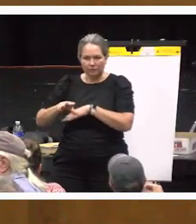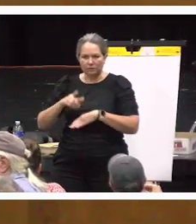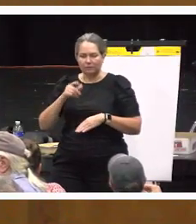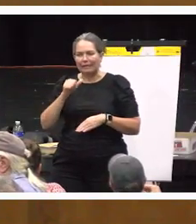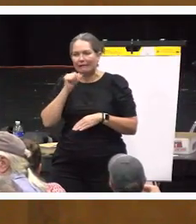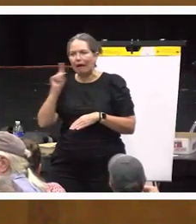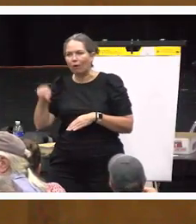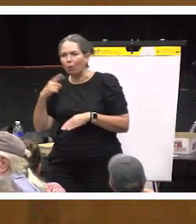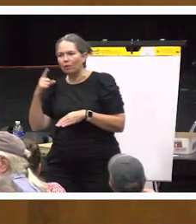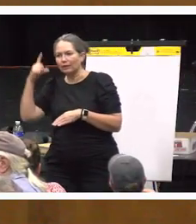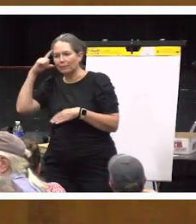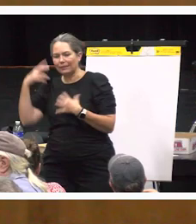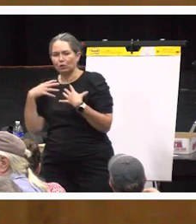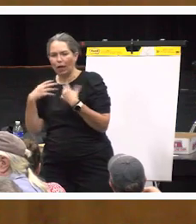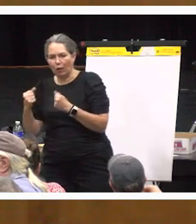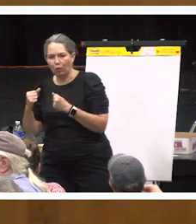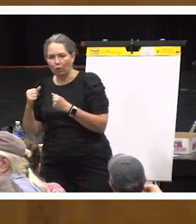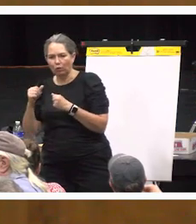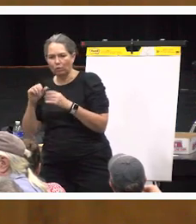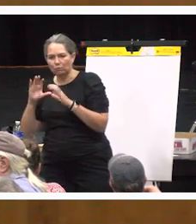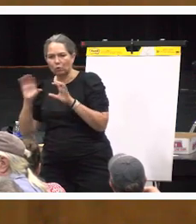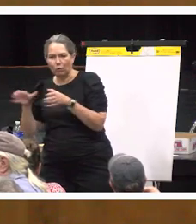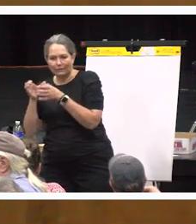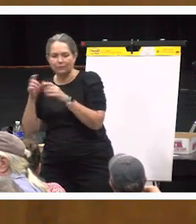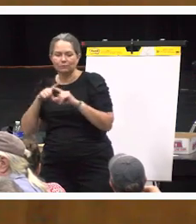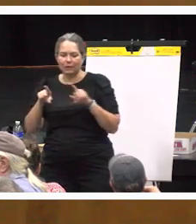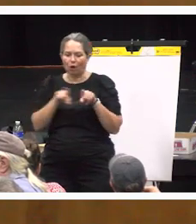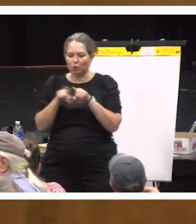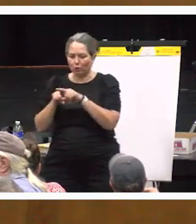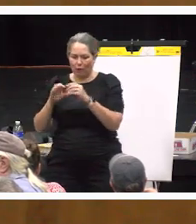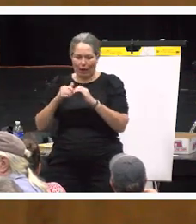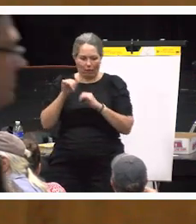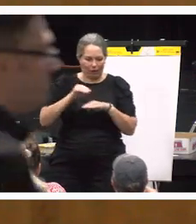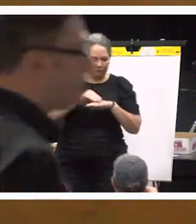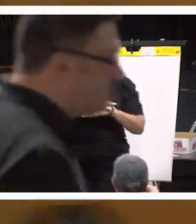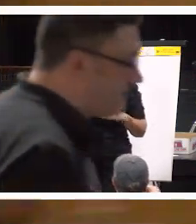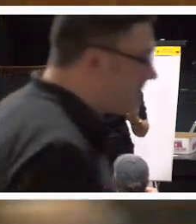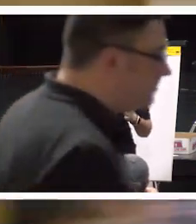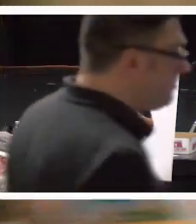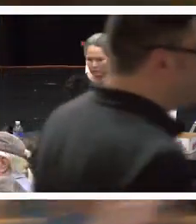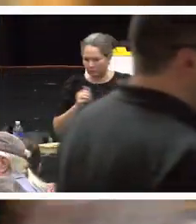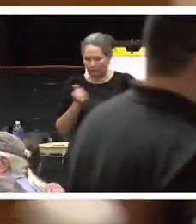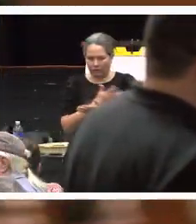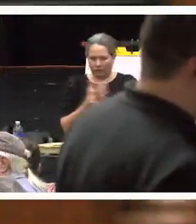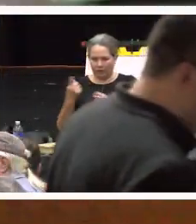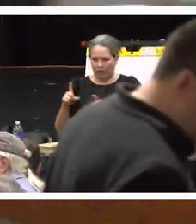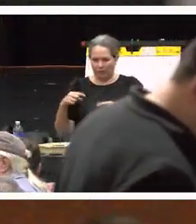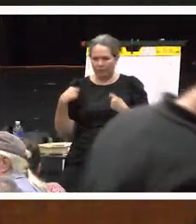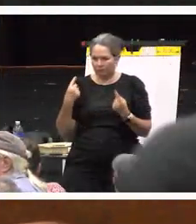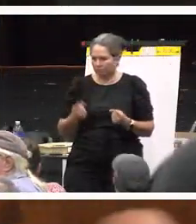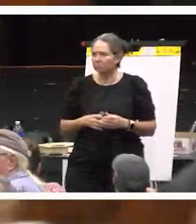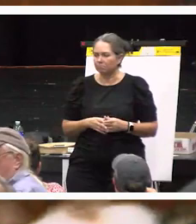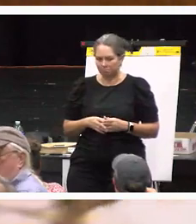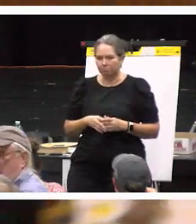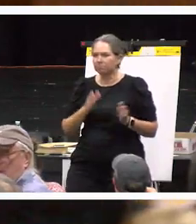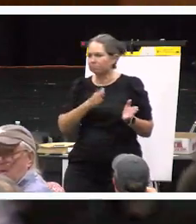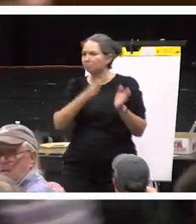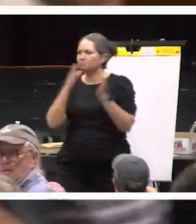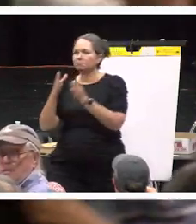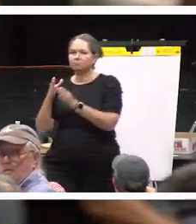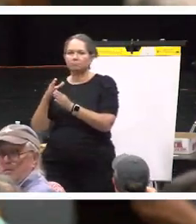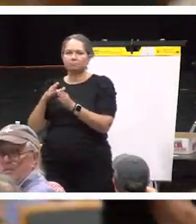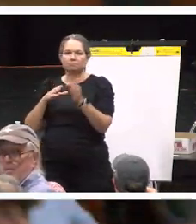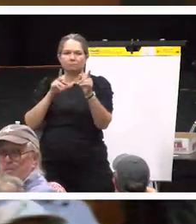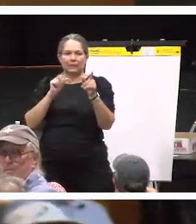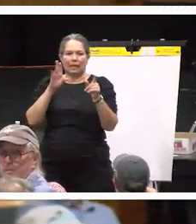health crises, but strengthening mental health for everybody. Thank you. Hi, I'm Larry Gilbert, and